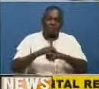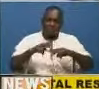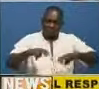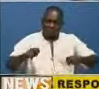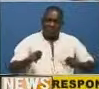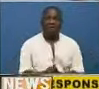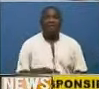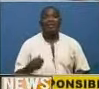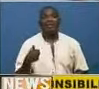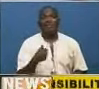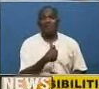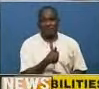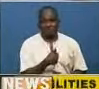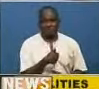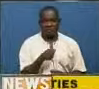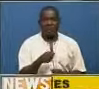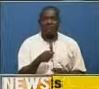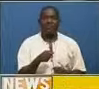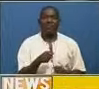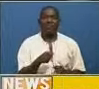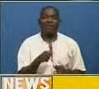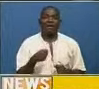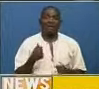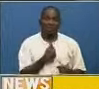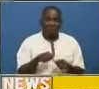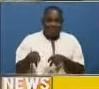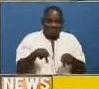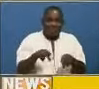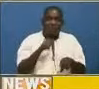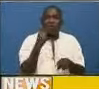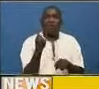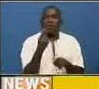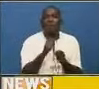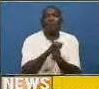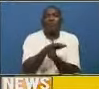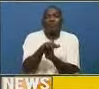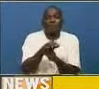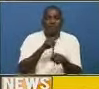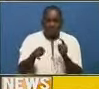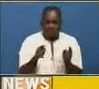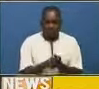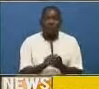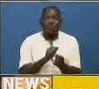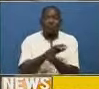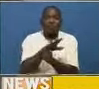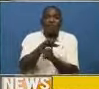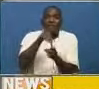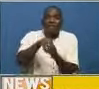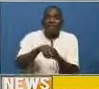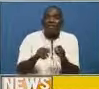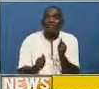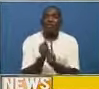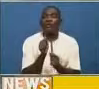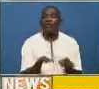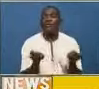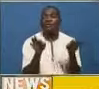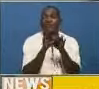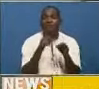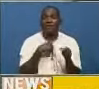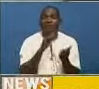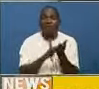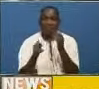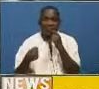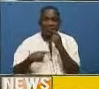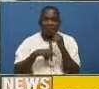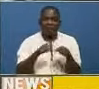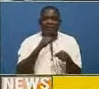So we can say that our performance is not due to COVID-19, or it may be partly to COVID-19. But most importantly, I believe that we can